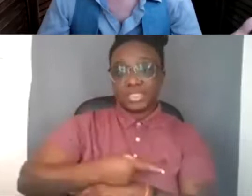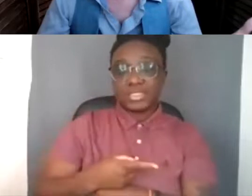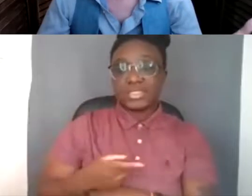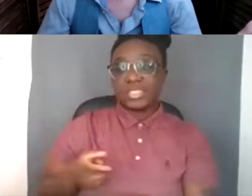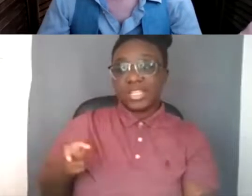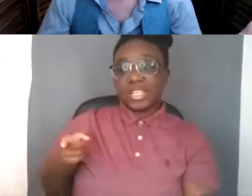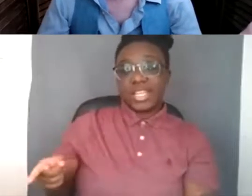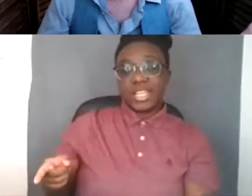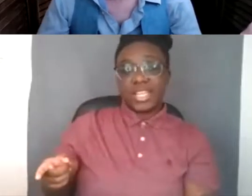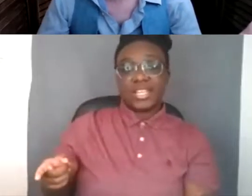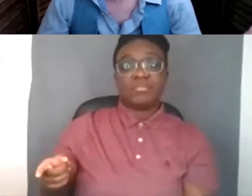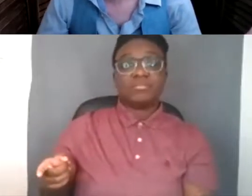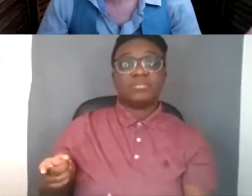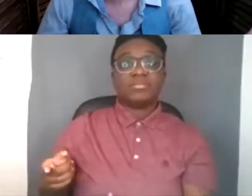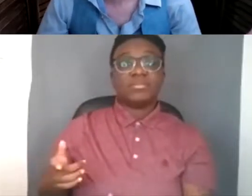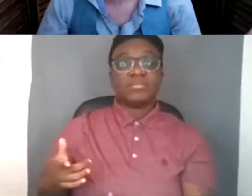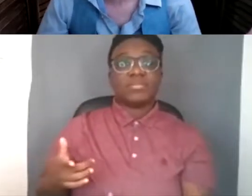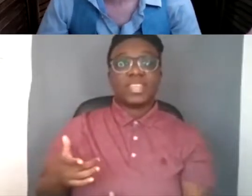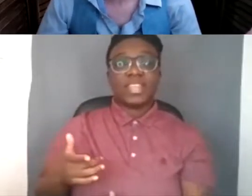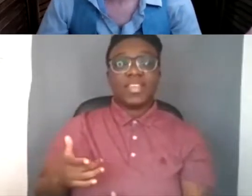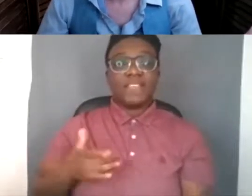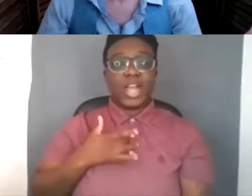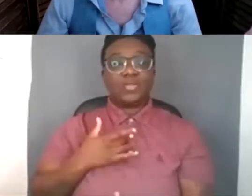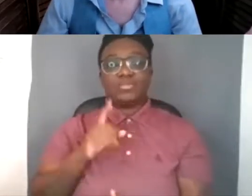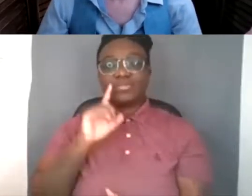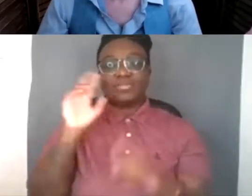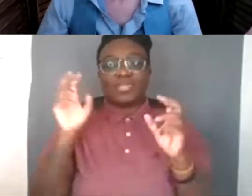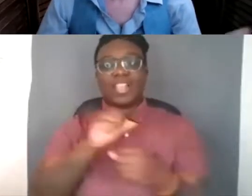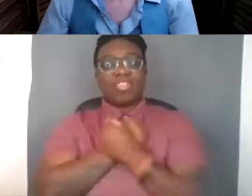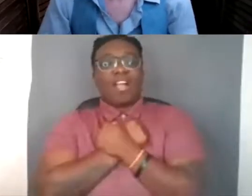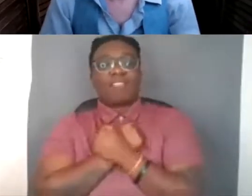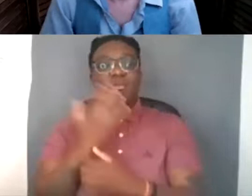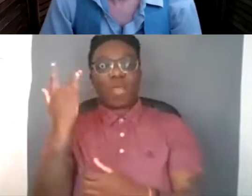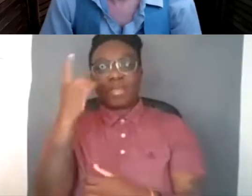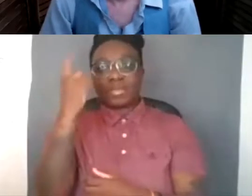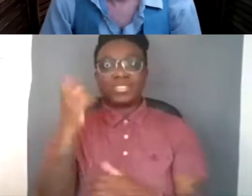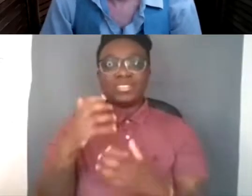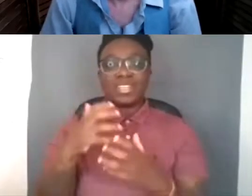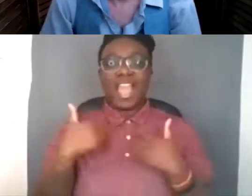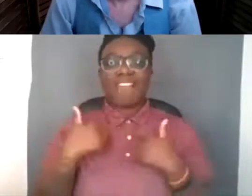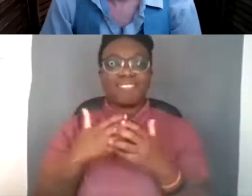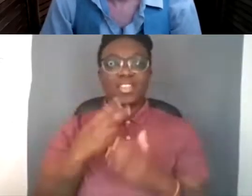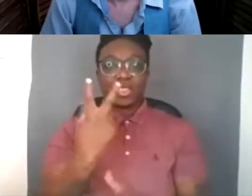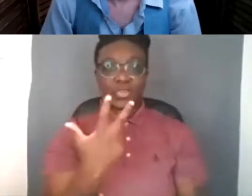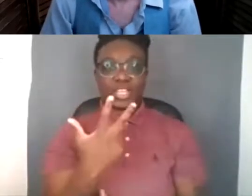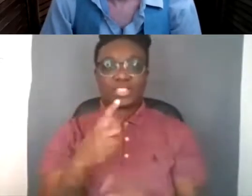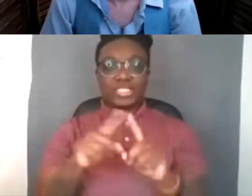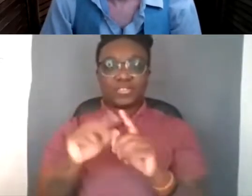cast members or three family members with red hair in the house. Yes, me and Johnny Most